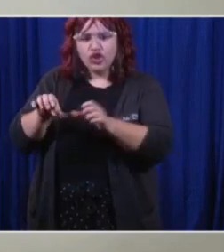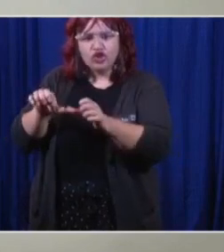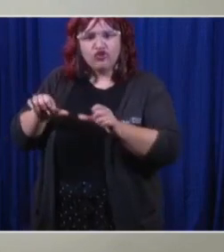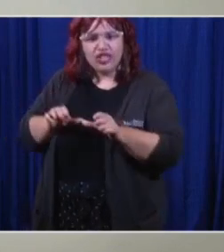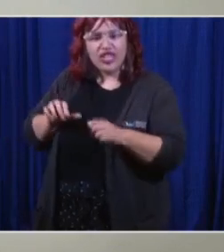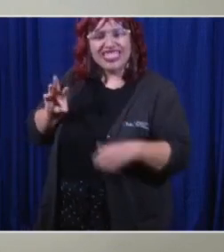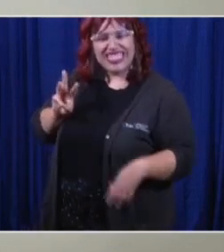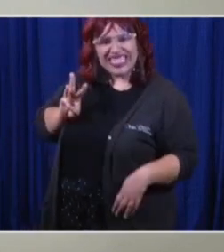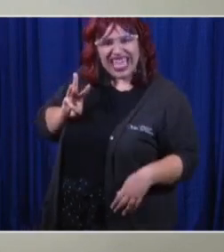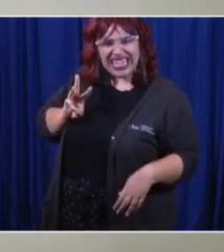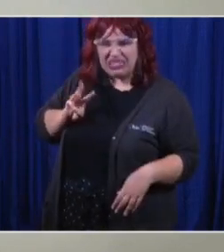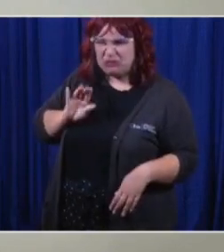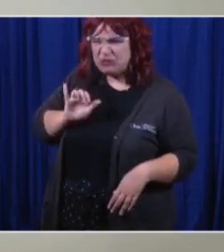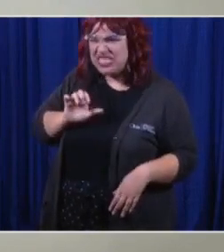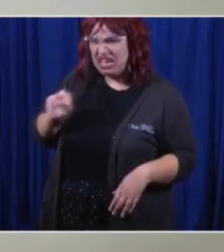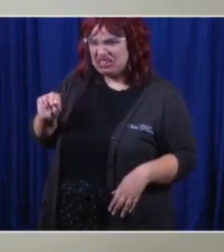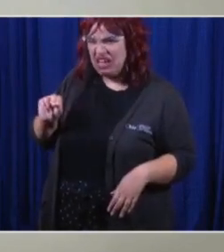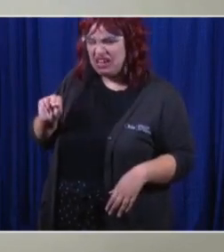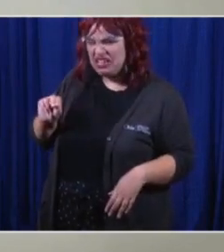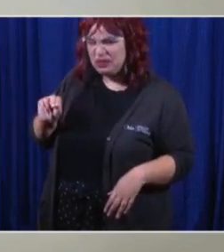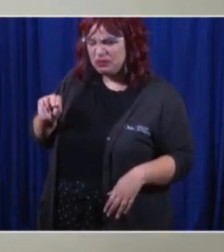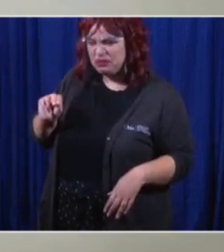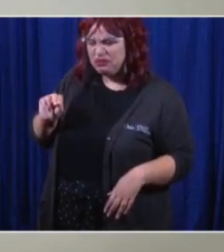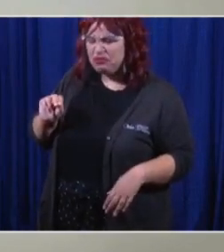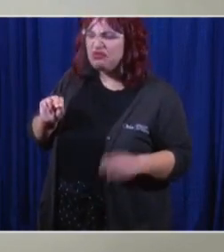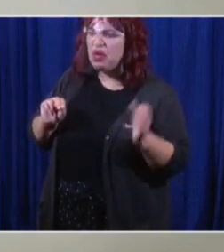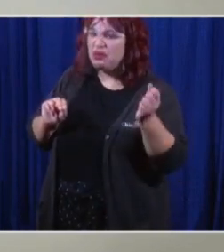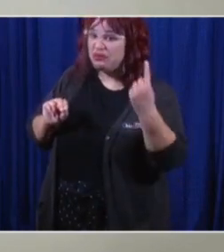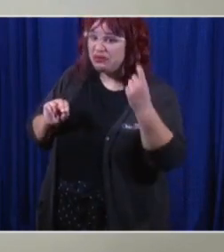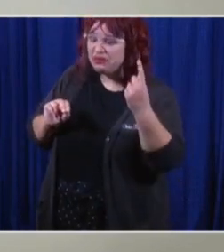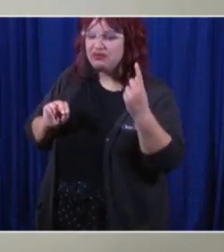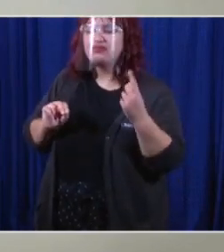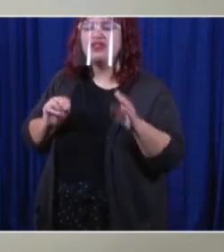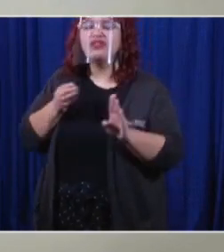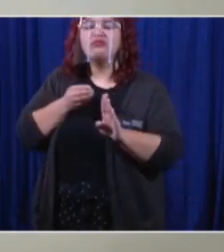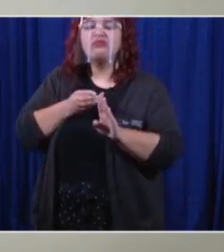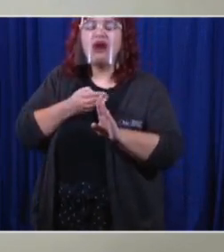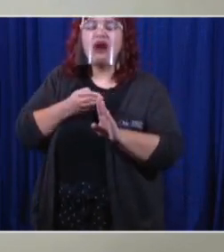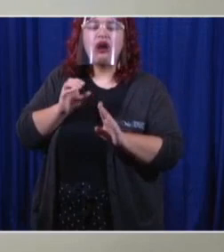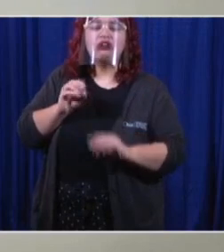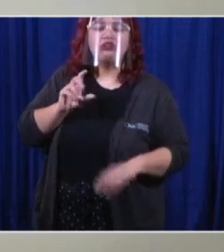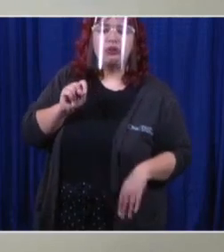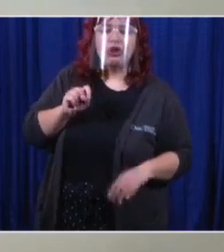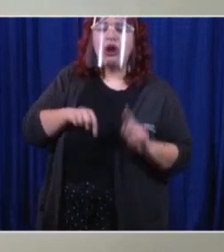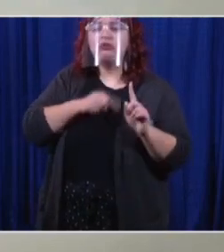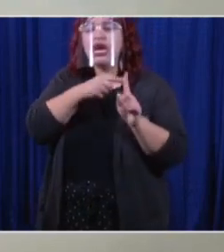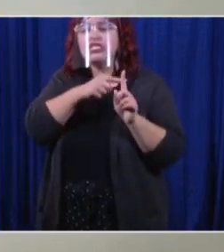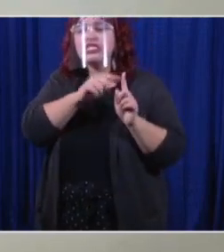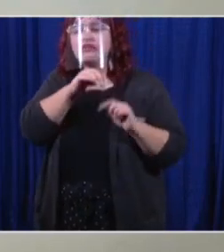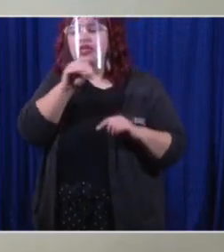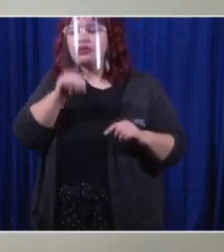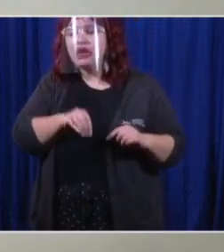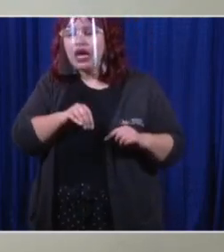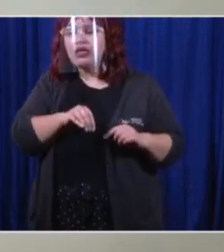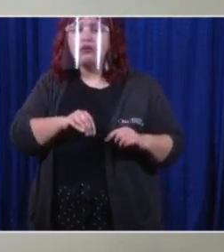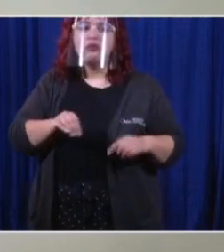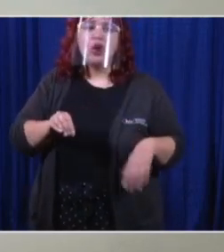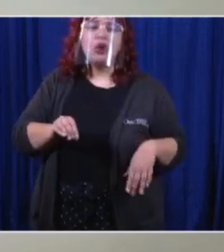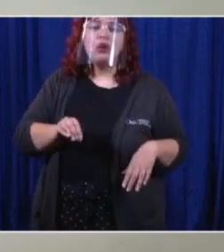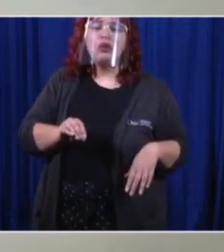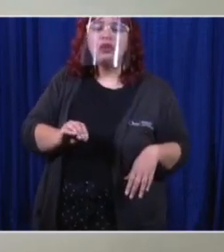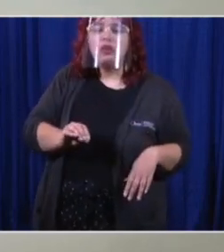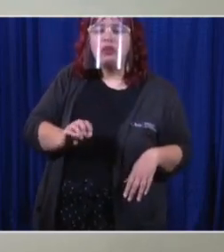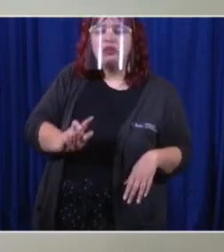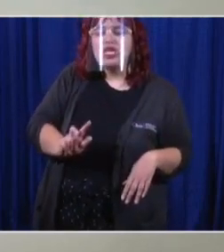greater Cincinnati area. Prior to the beginning part of October, our positivity rate was in the low 3s. Now it's hovering around